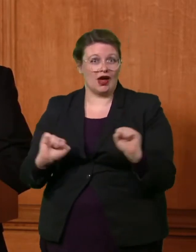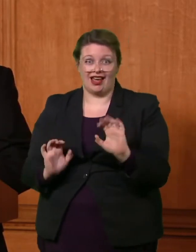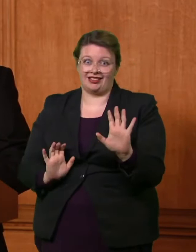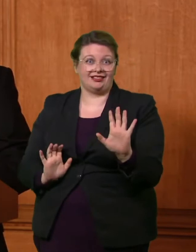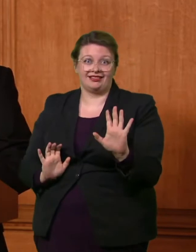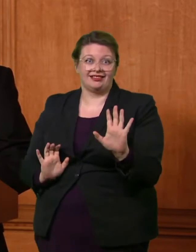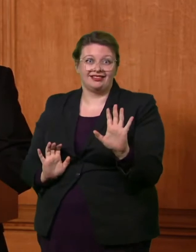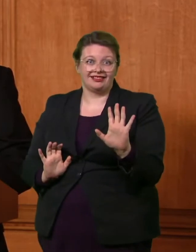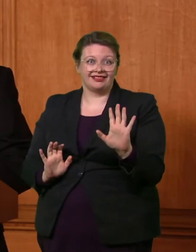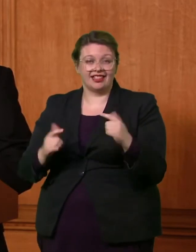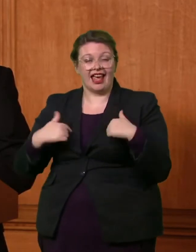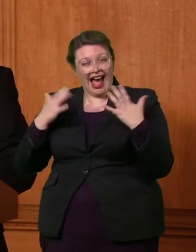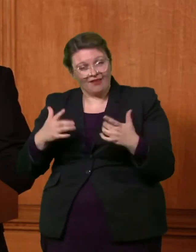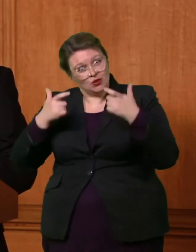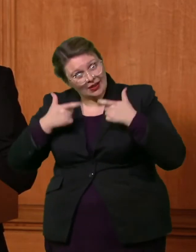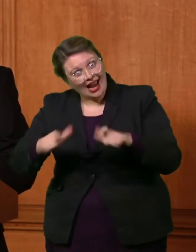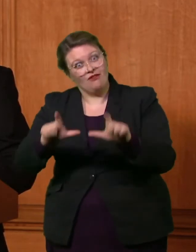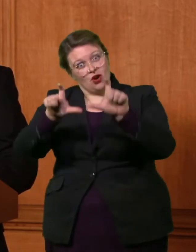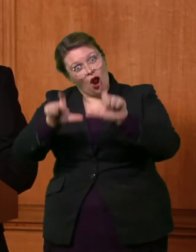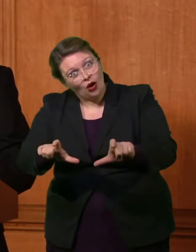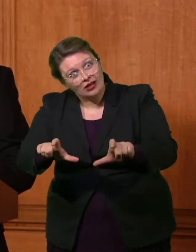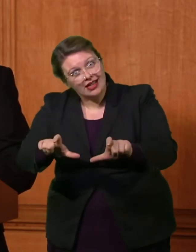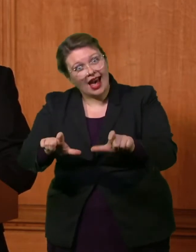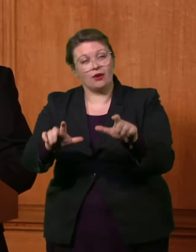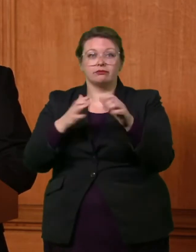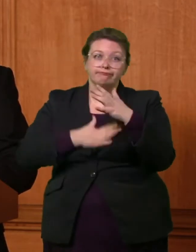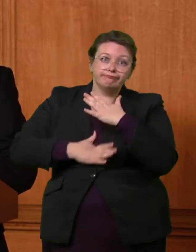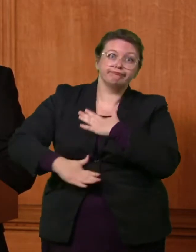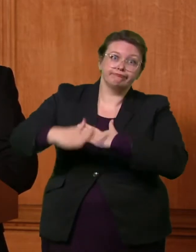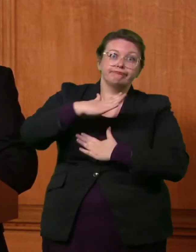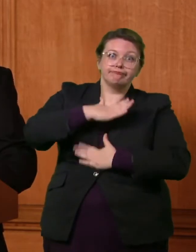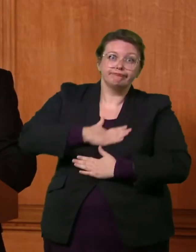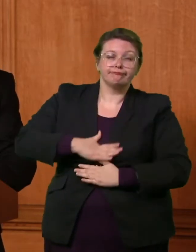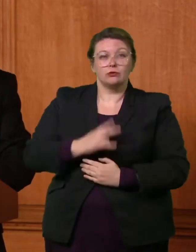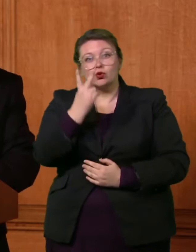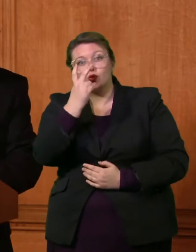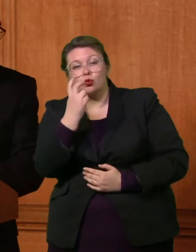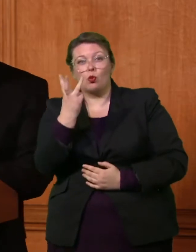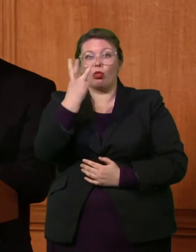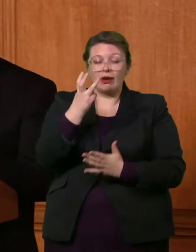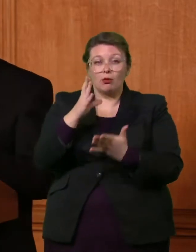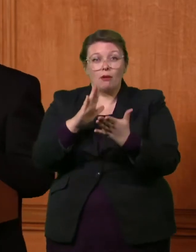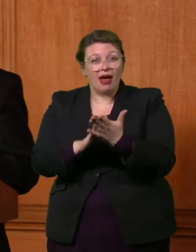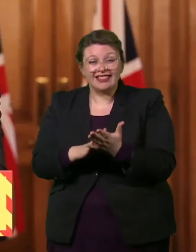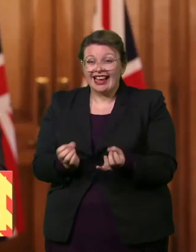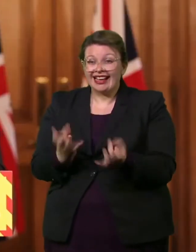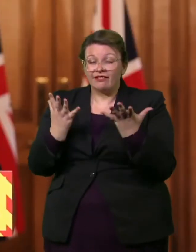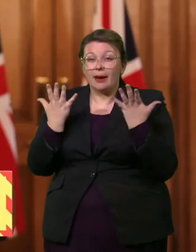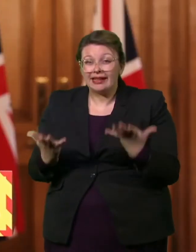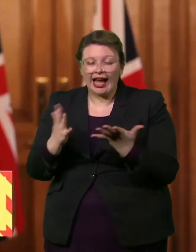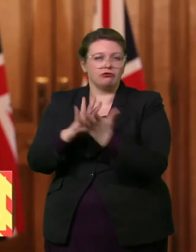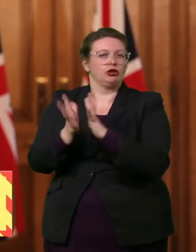Just a few more months. Do not wreck this now. We are so close. Thank you, Secretary of State. Thank